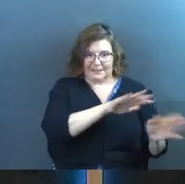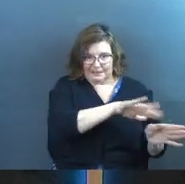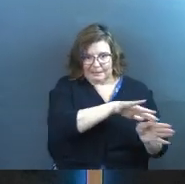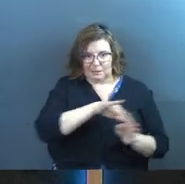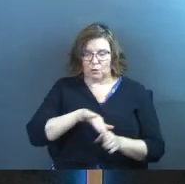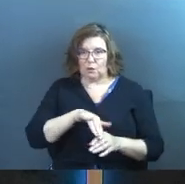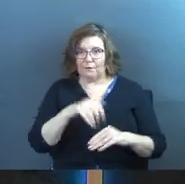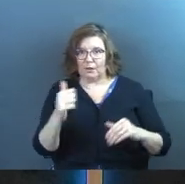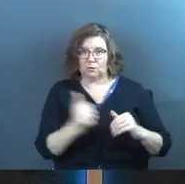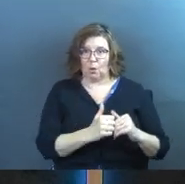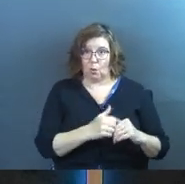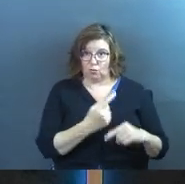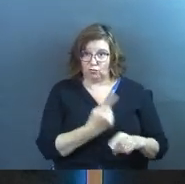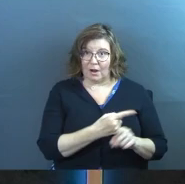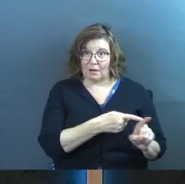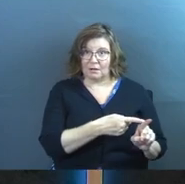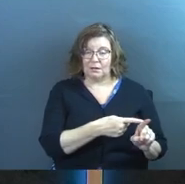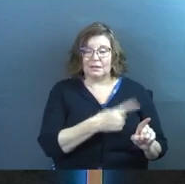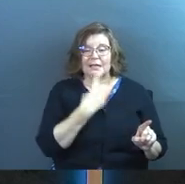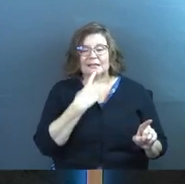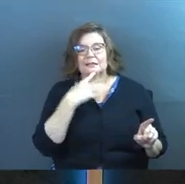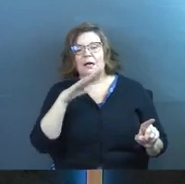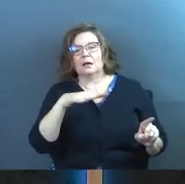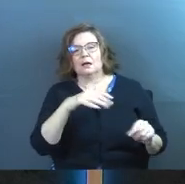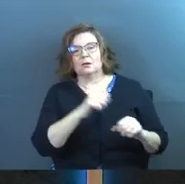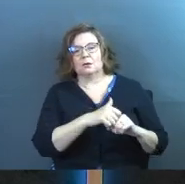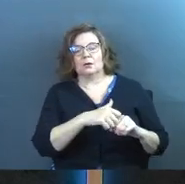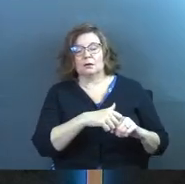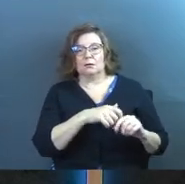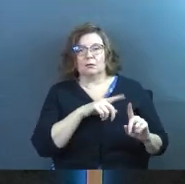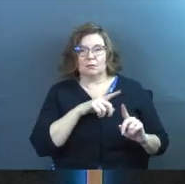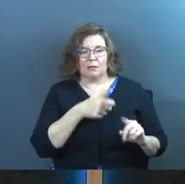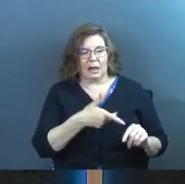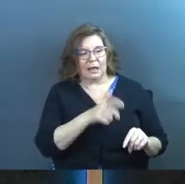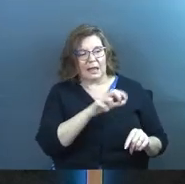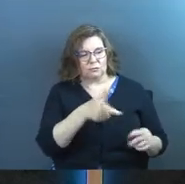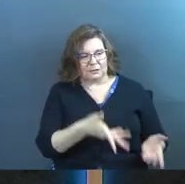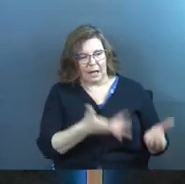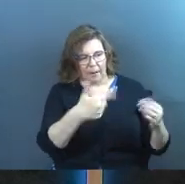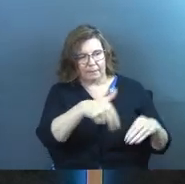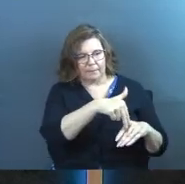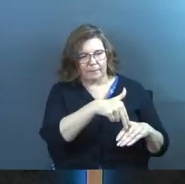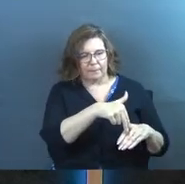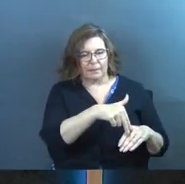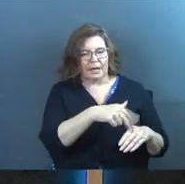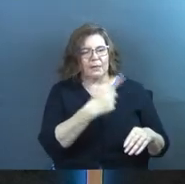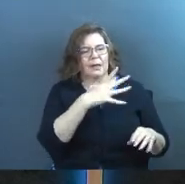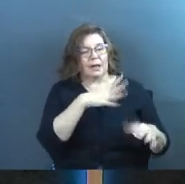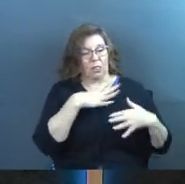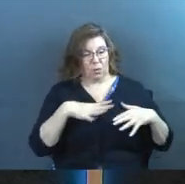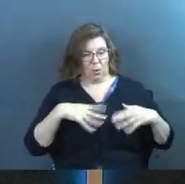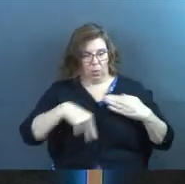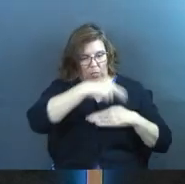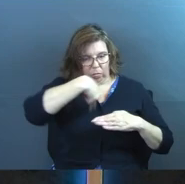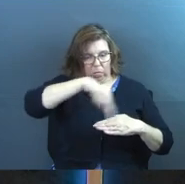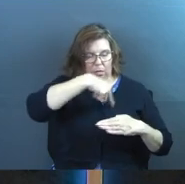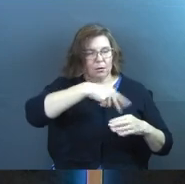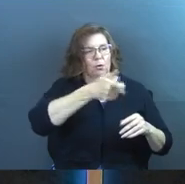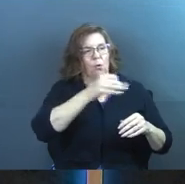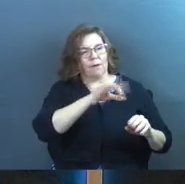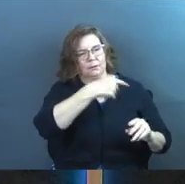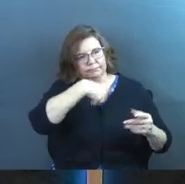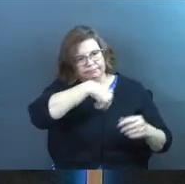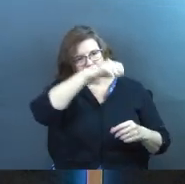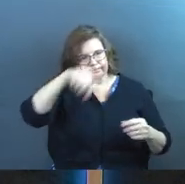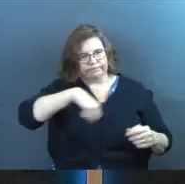out if they didn't. So he had to say, go and somebody take the grave clothes off of Lazarus. Jesus didn't need any of that. And Lazarus, by the way,